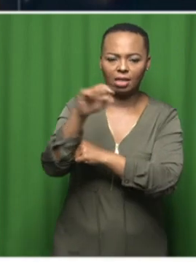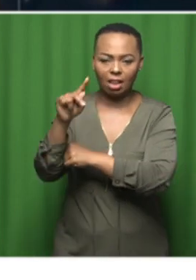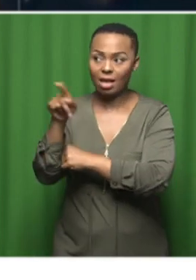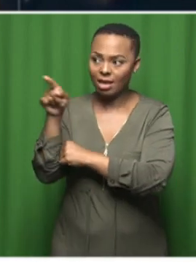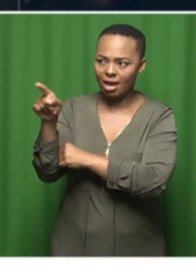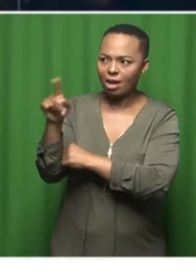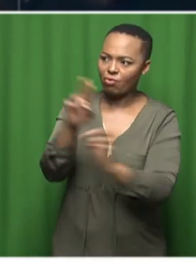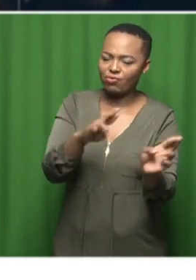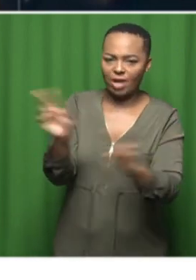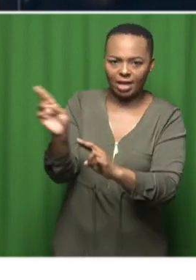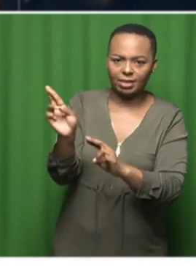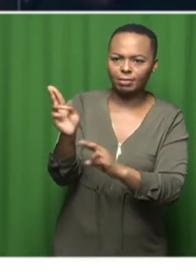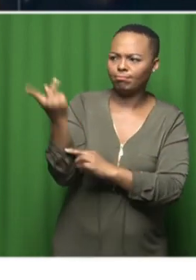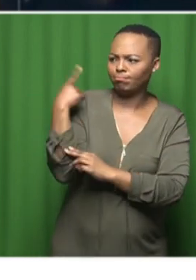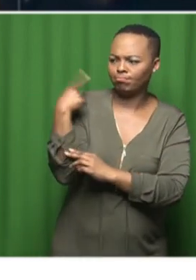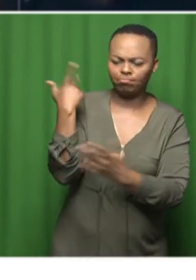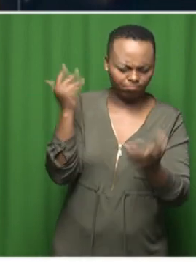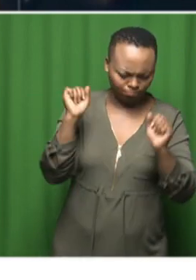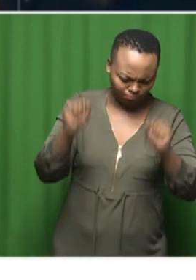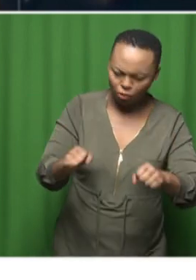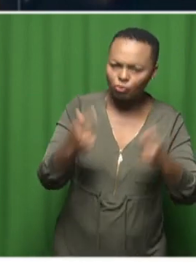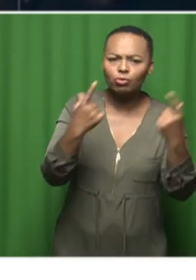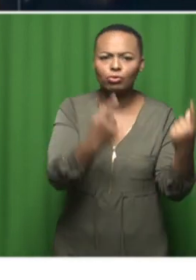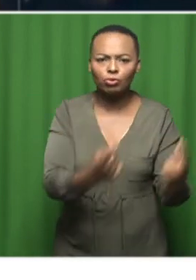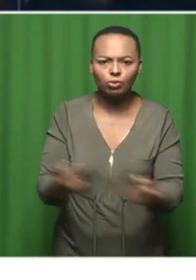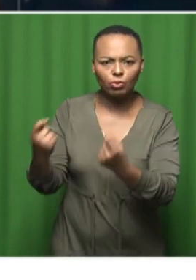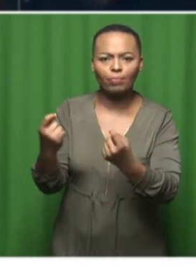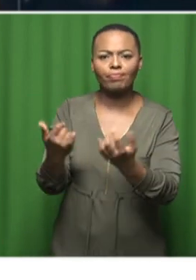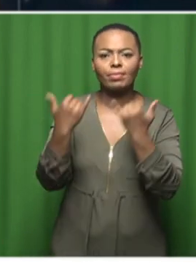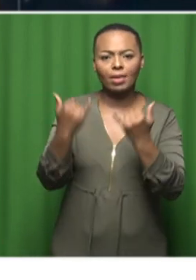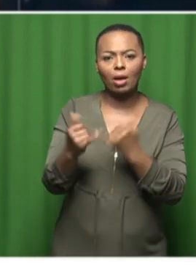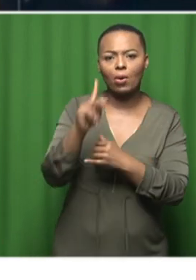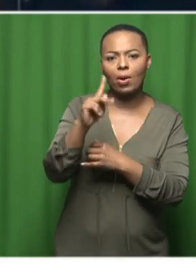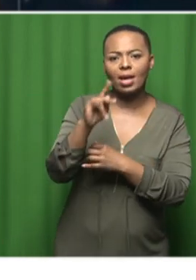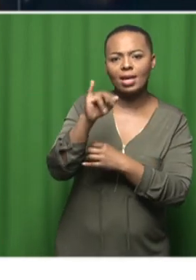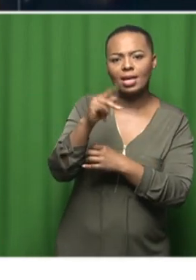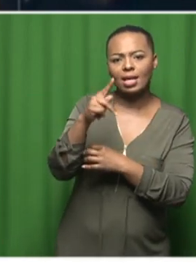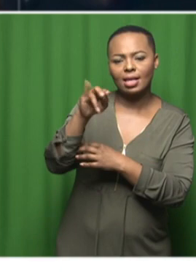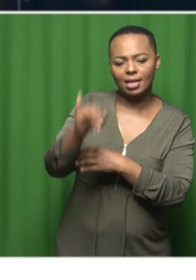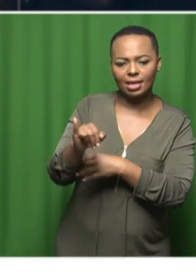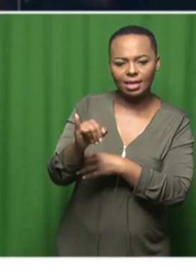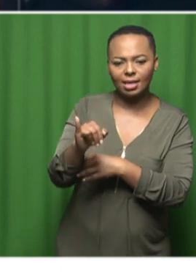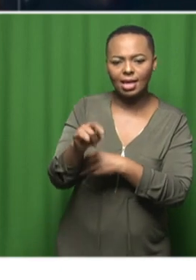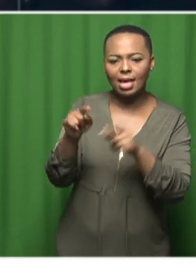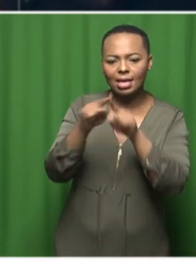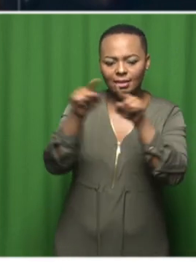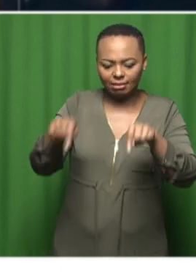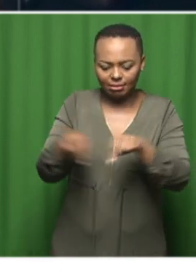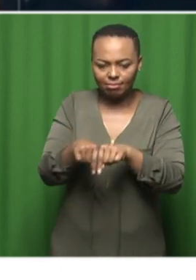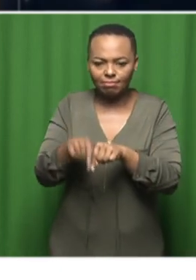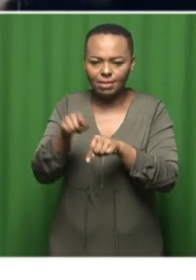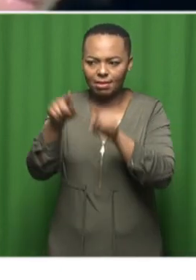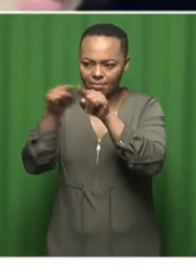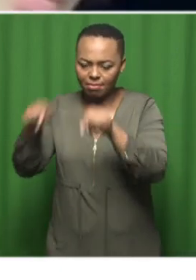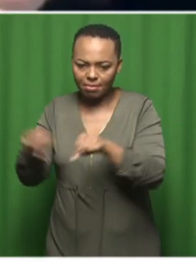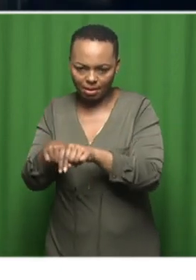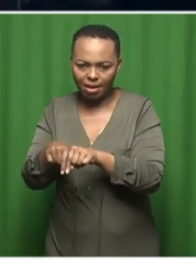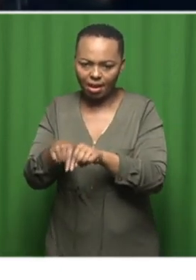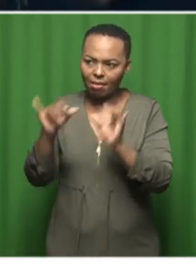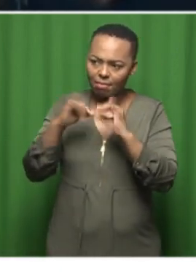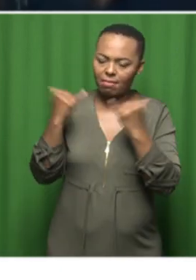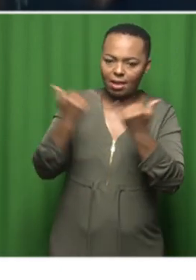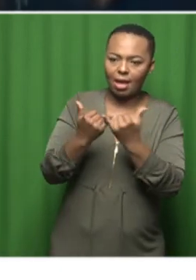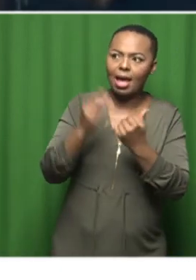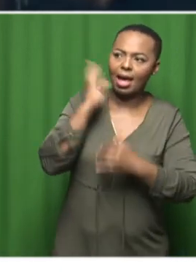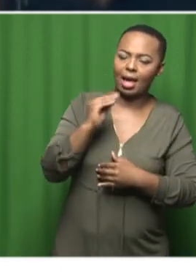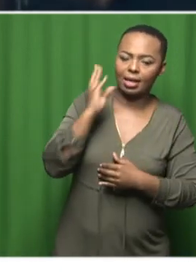it. So we went for it. And Kalki Ceramics has been quite an incredible experience, in